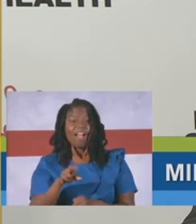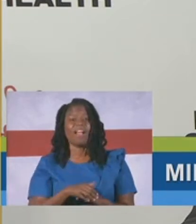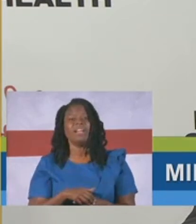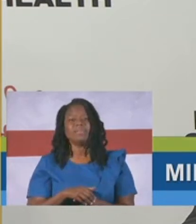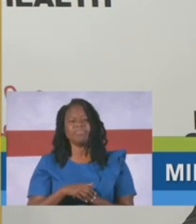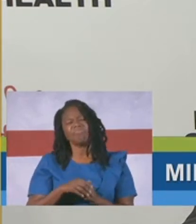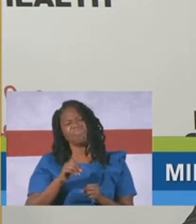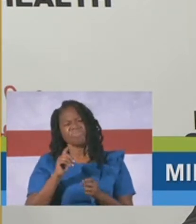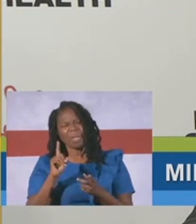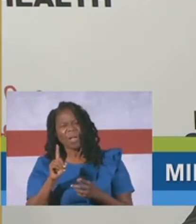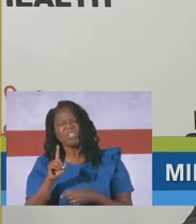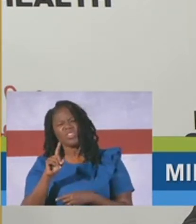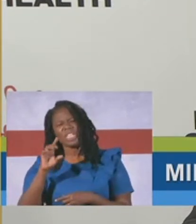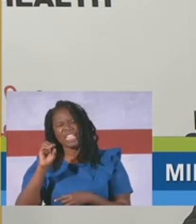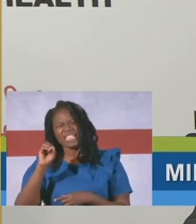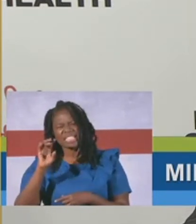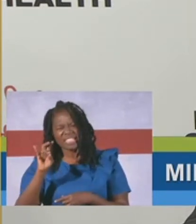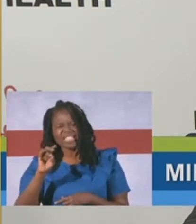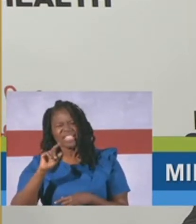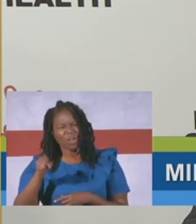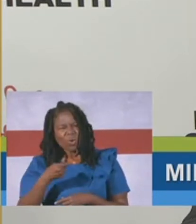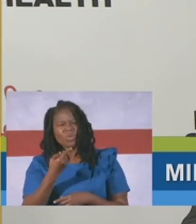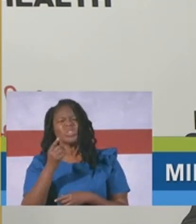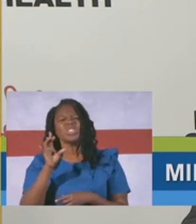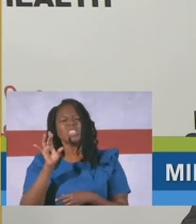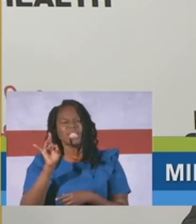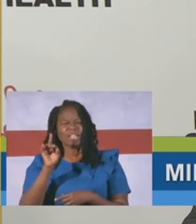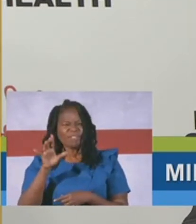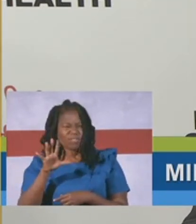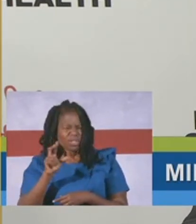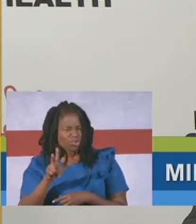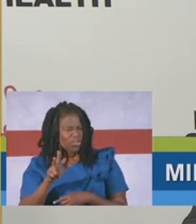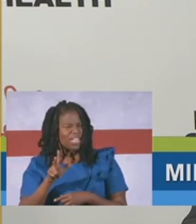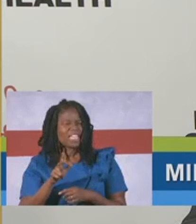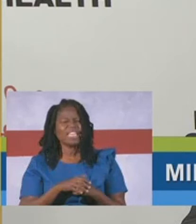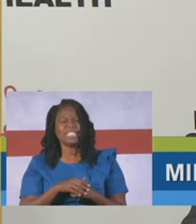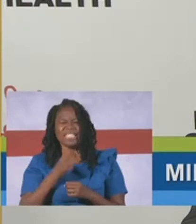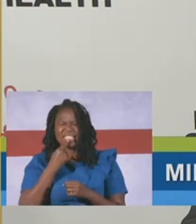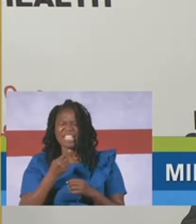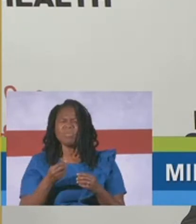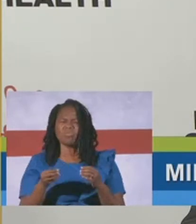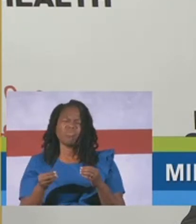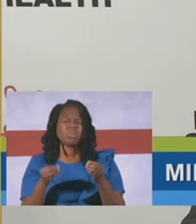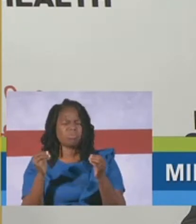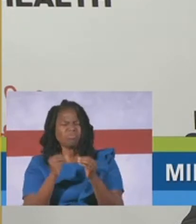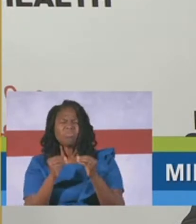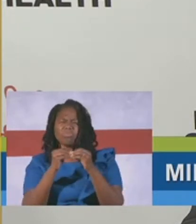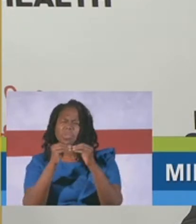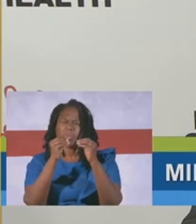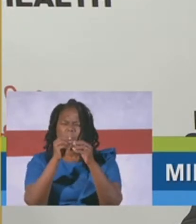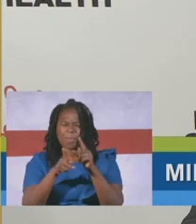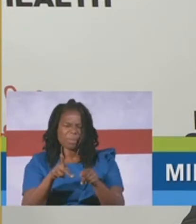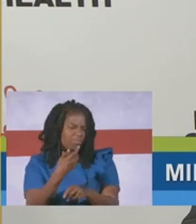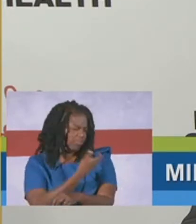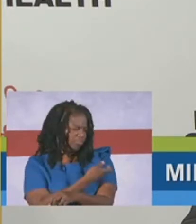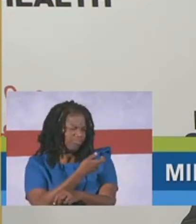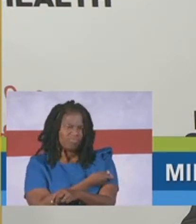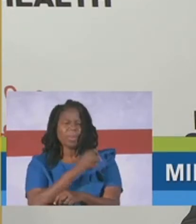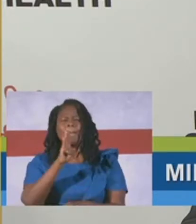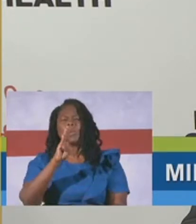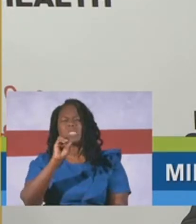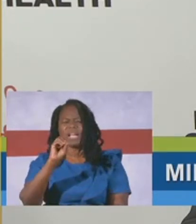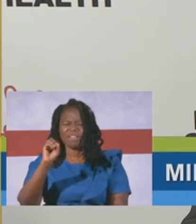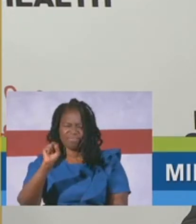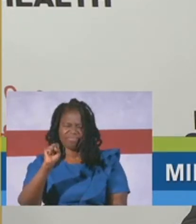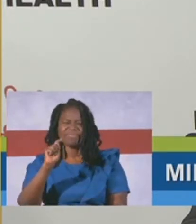134,873. So we are boosting about 1,000 persons a day, which I welcome. The schools drive,